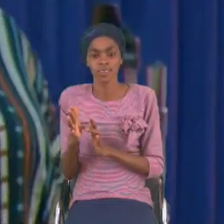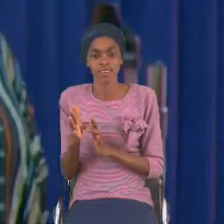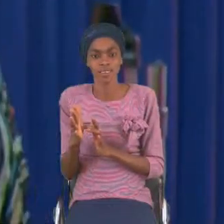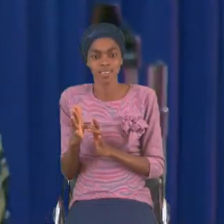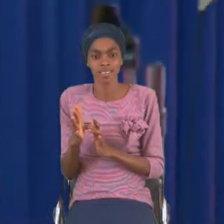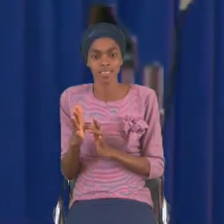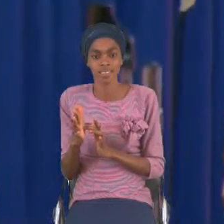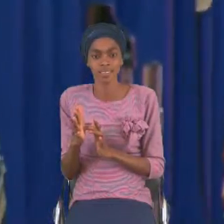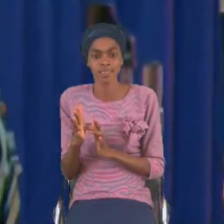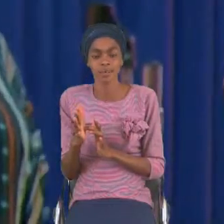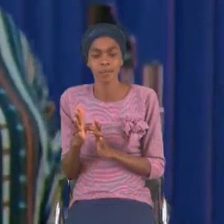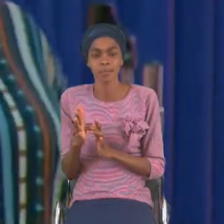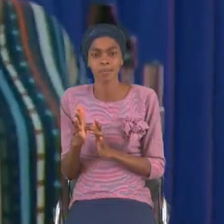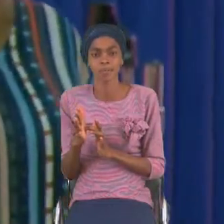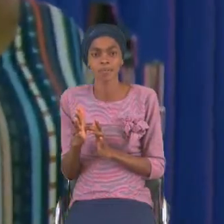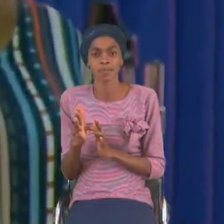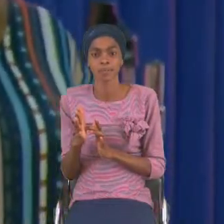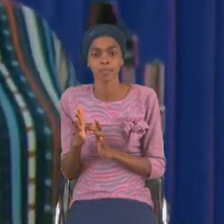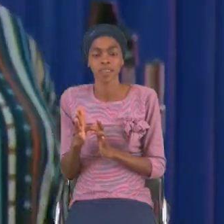Jesus,